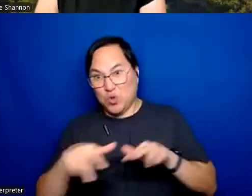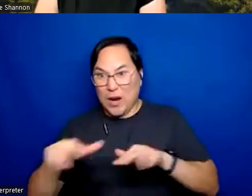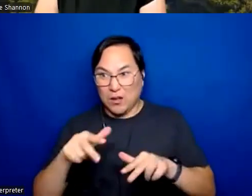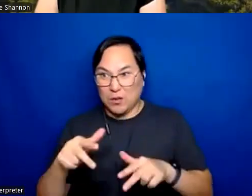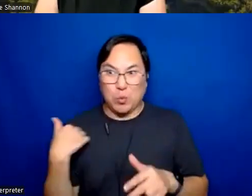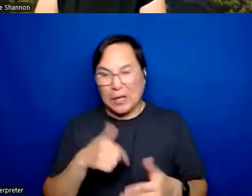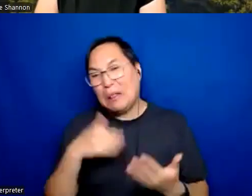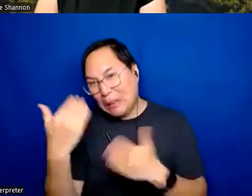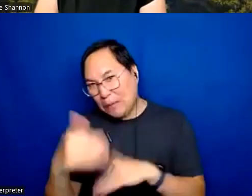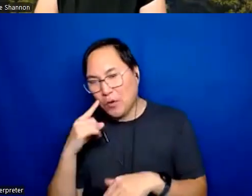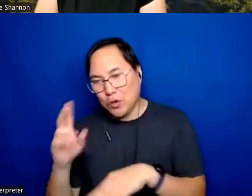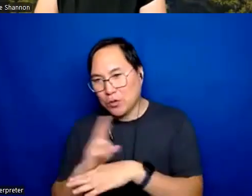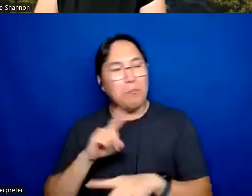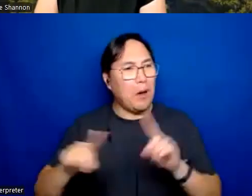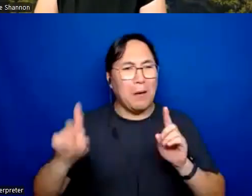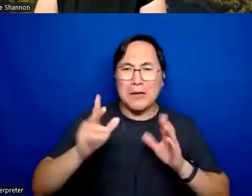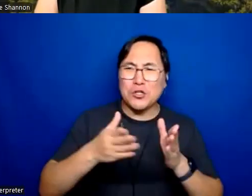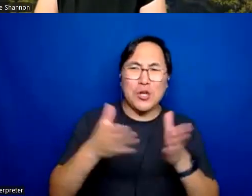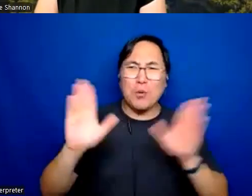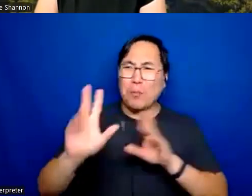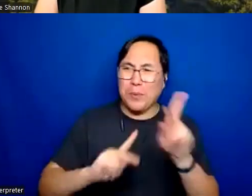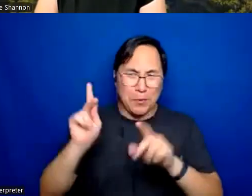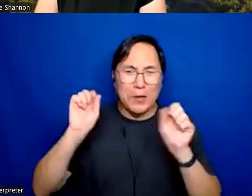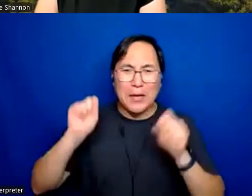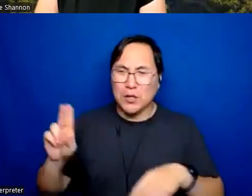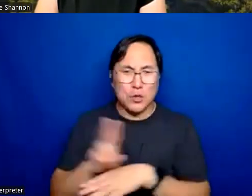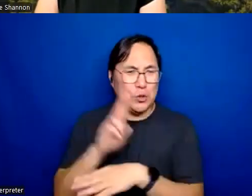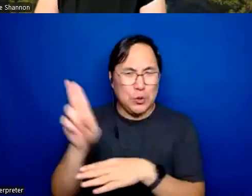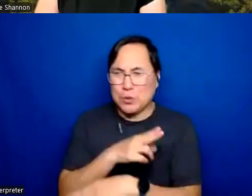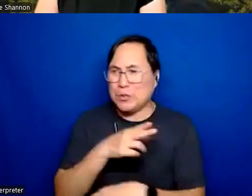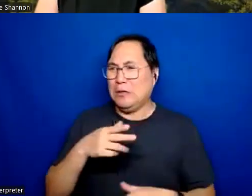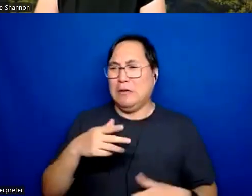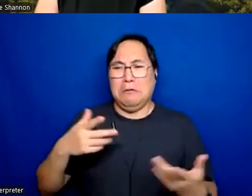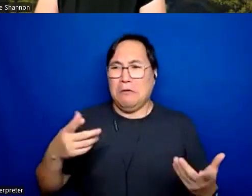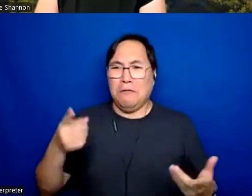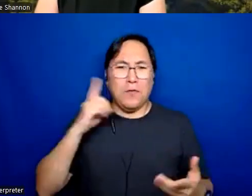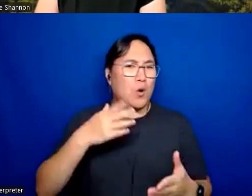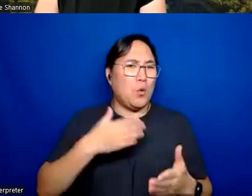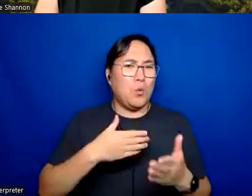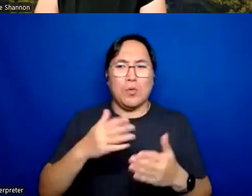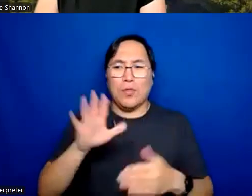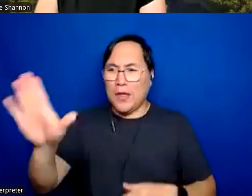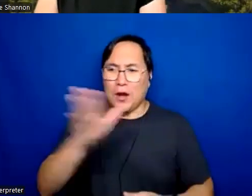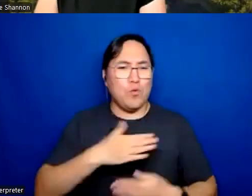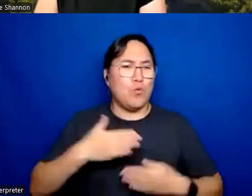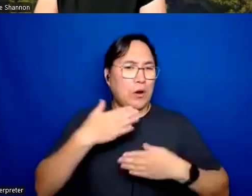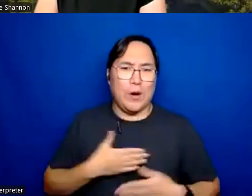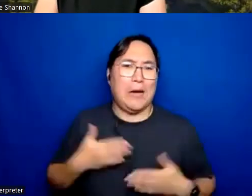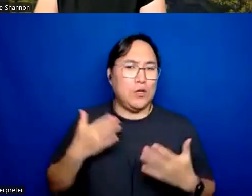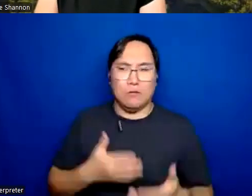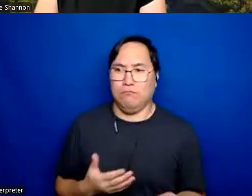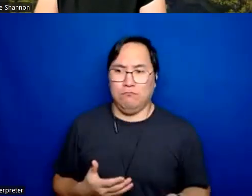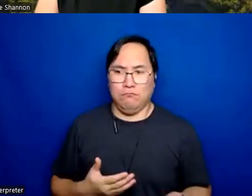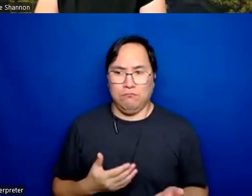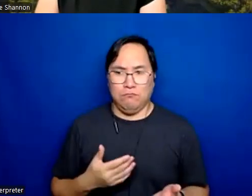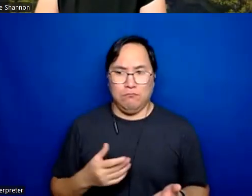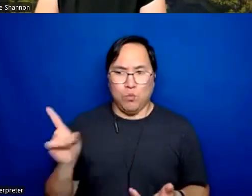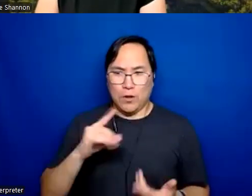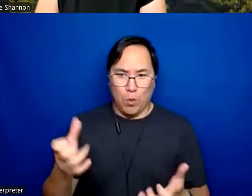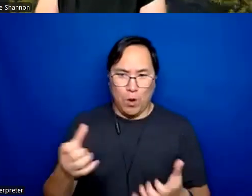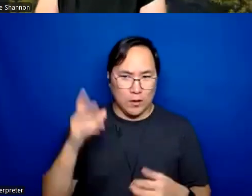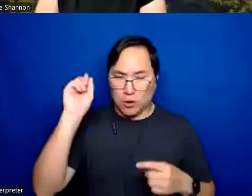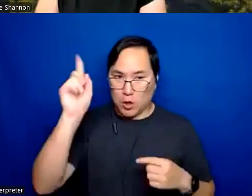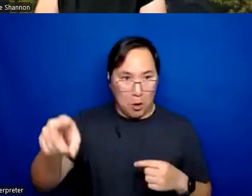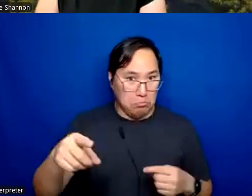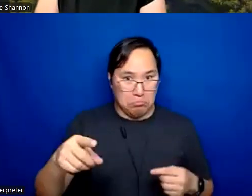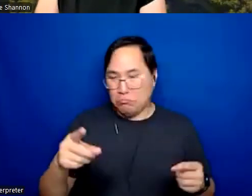is welcome to engage in their wildlife-dependent recreational activities wherever they would like to explore on